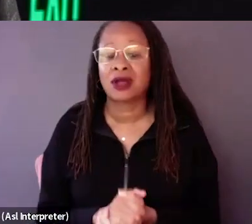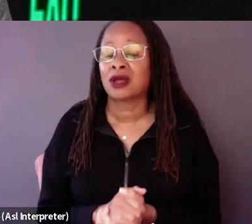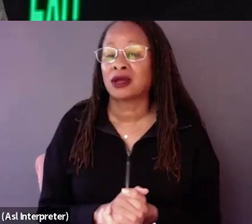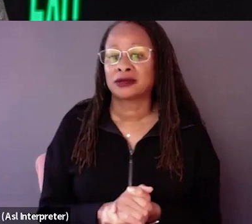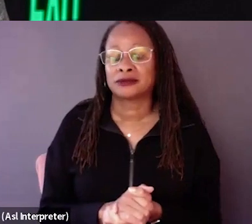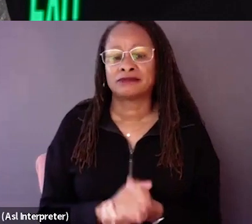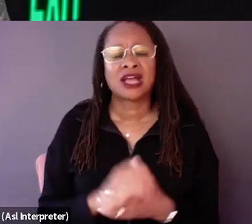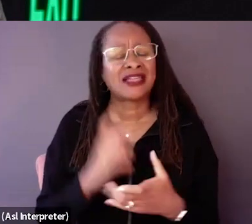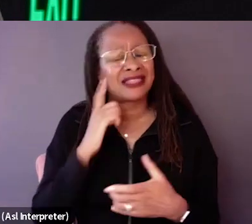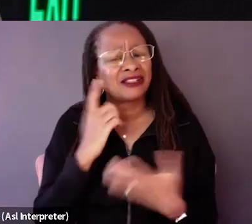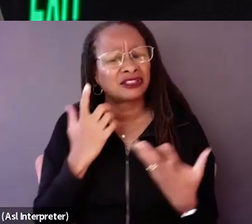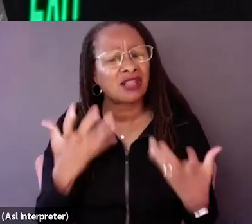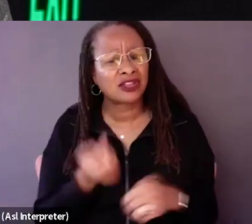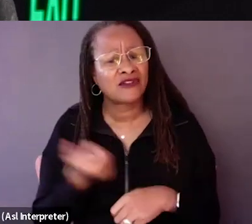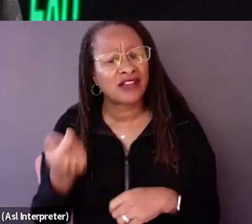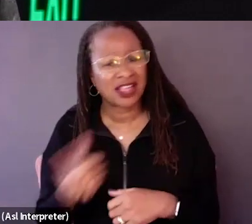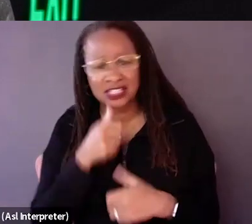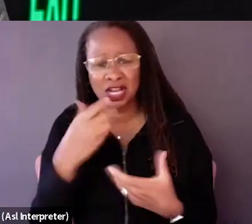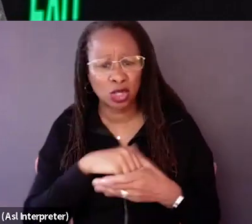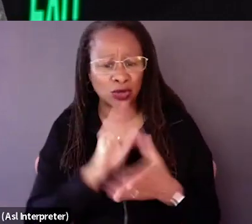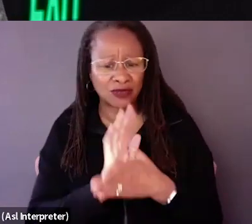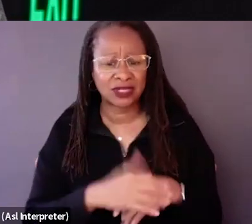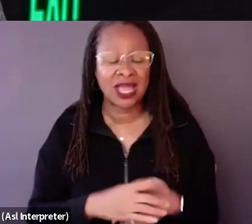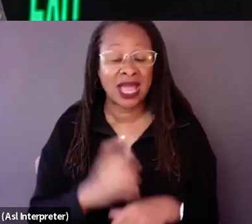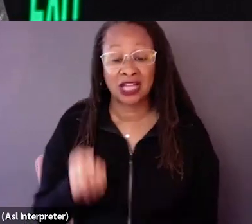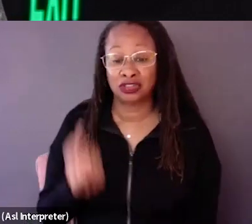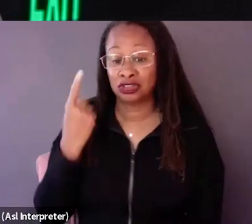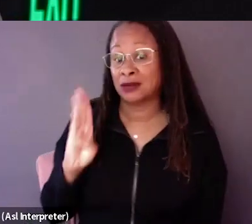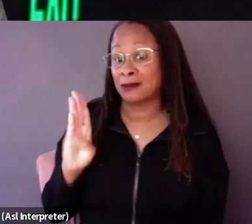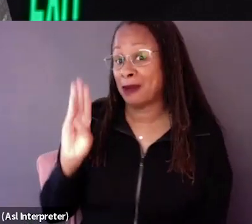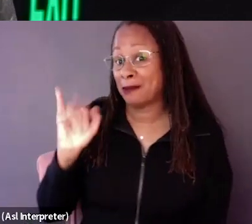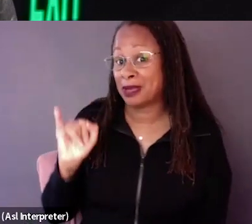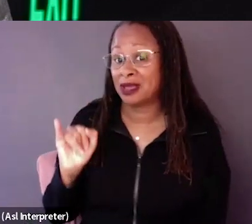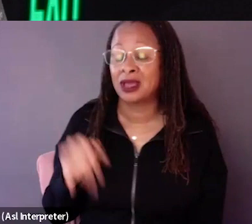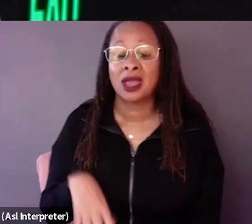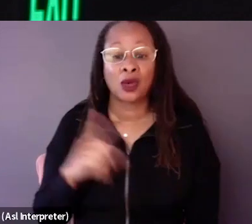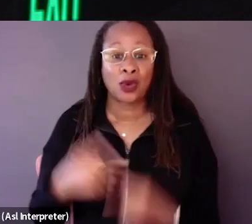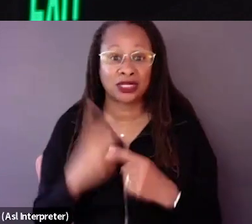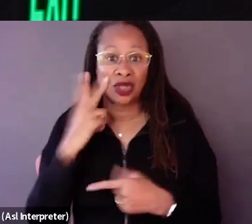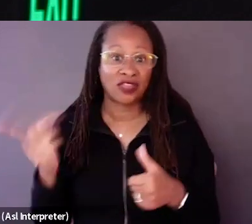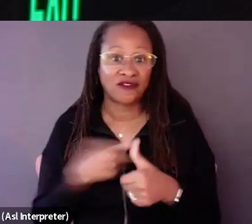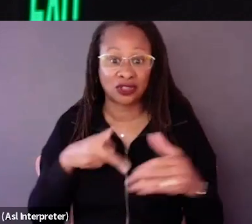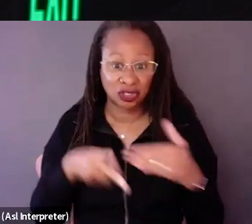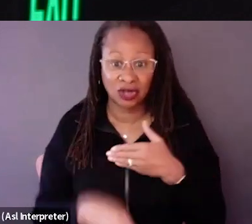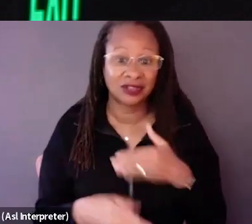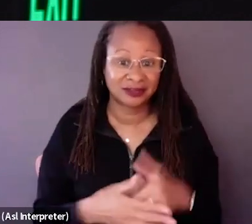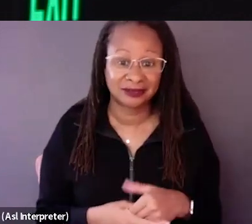and clearly somebody who's not a politician and yet rises to this moment in an extraordinary